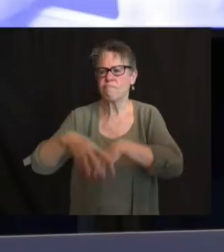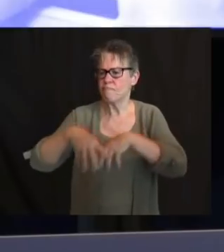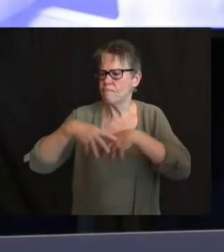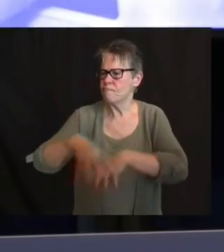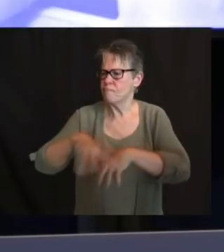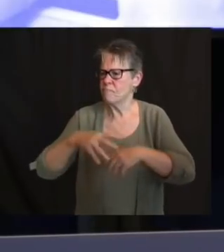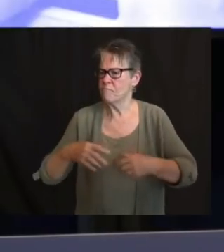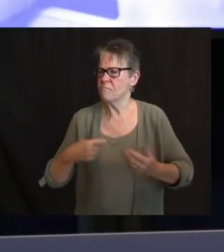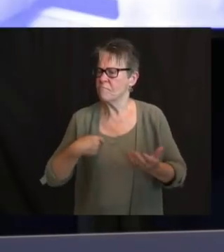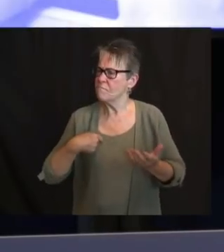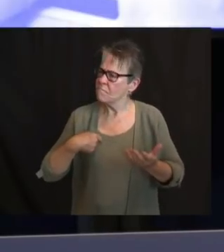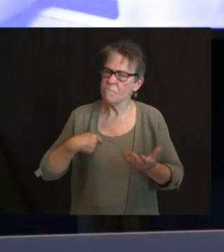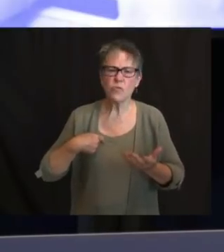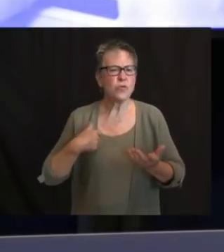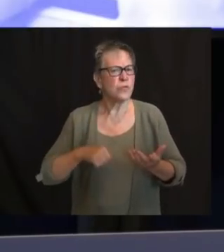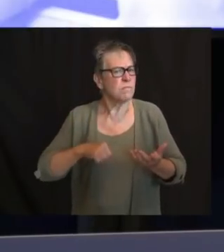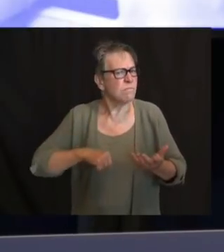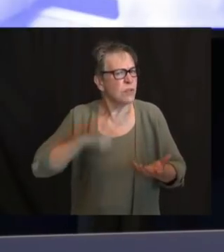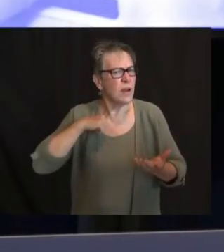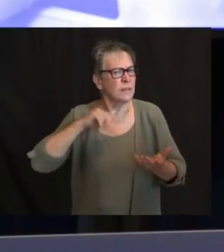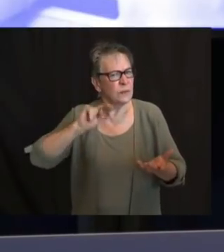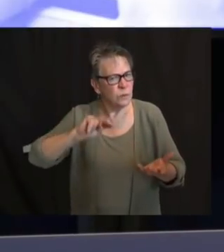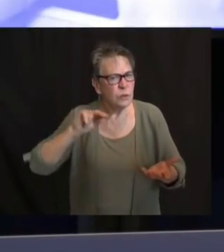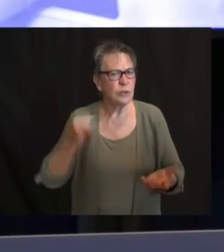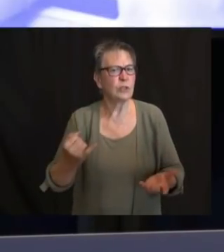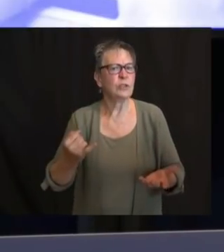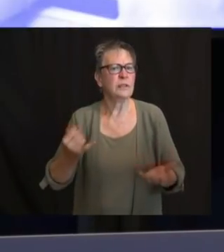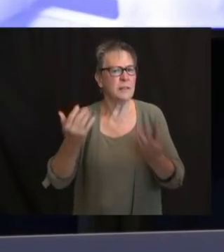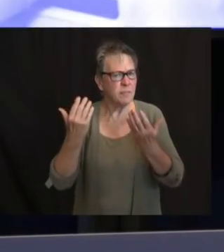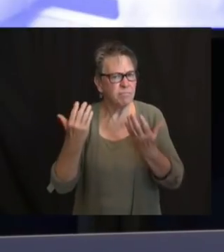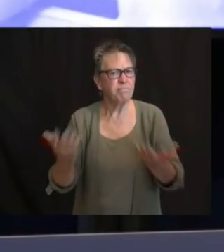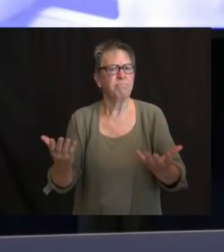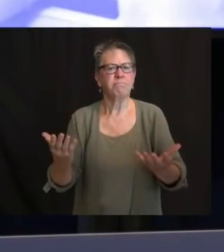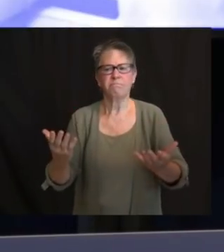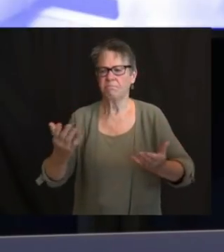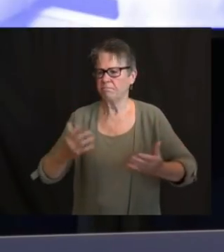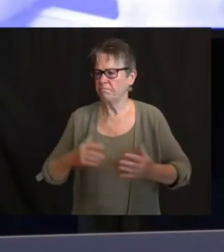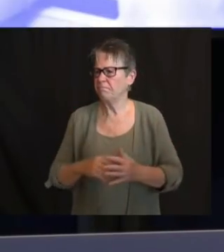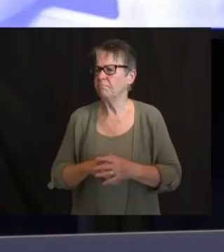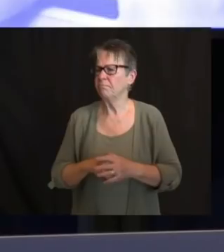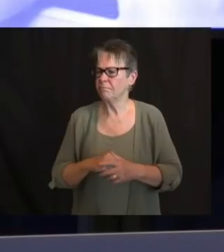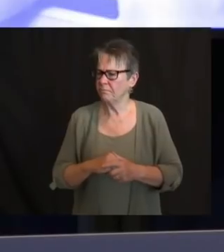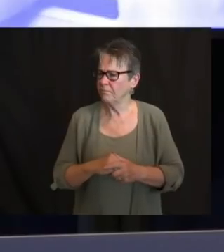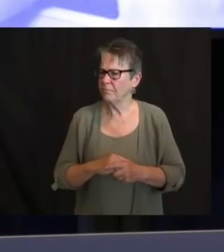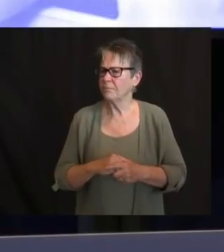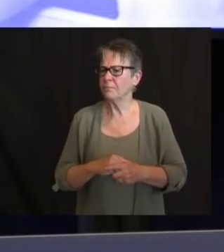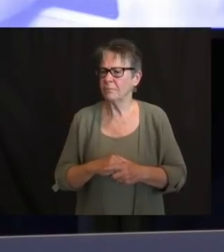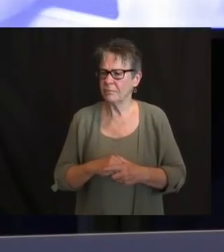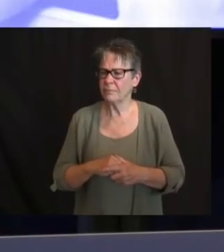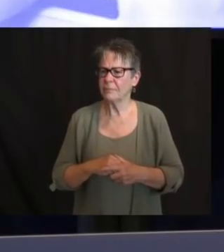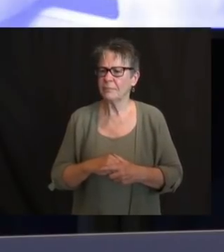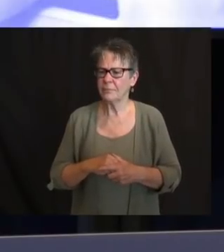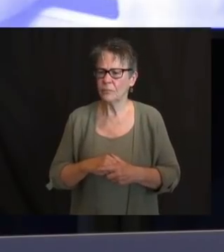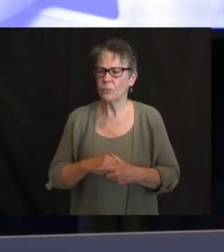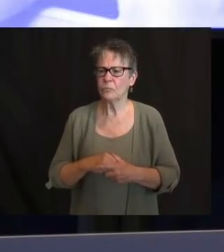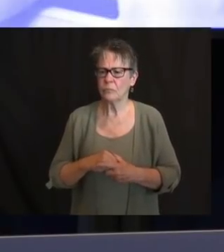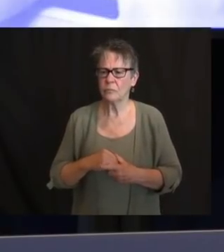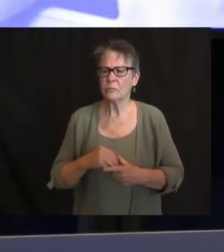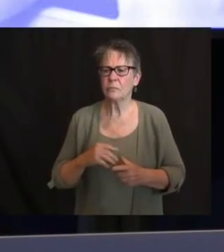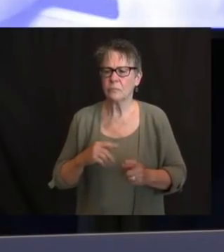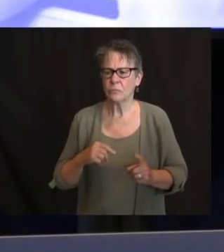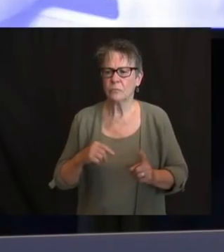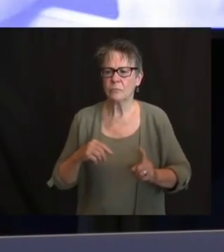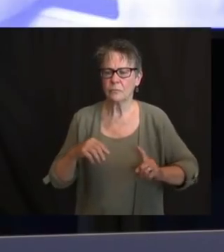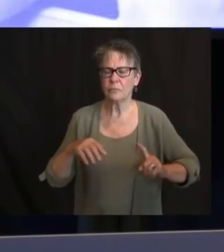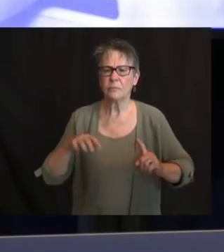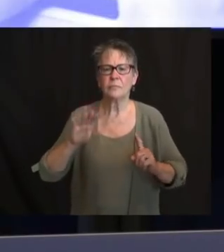throw, I did my first keynote speaker of a graduation today, which was a little different. Ocean County